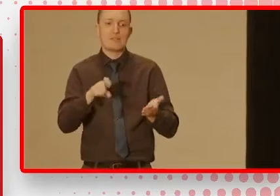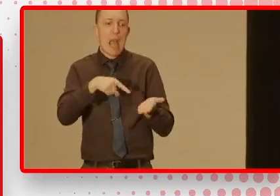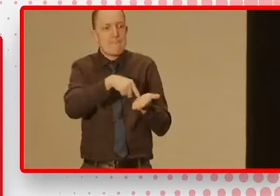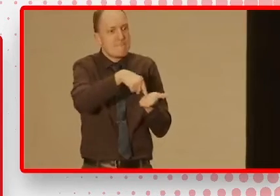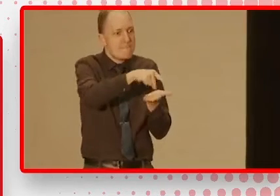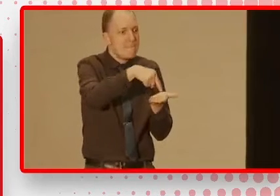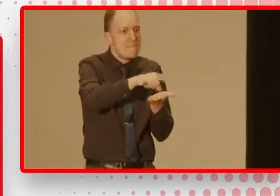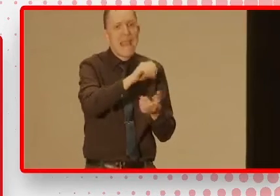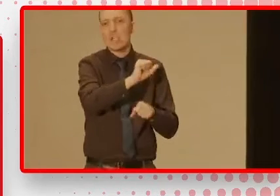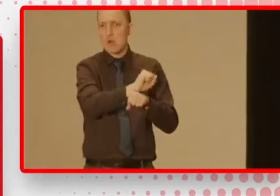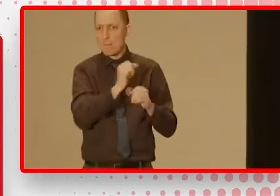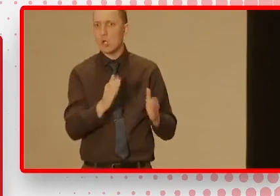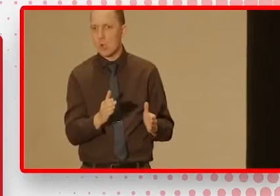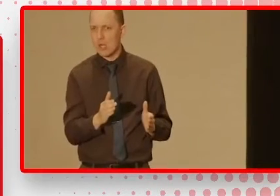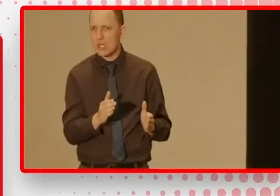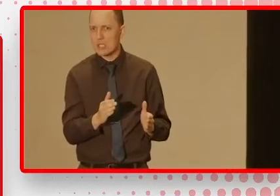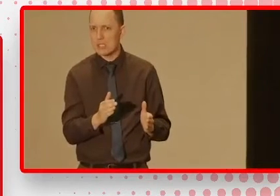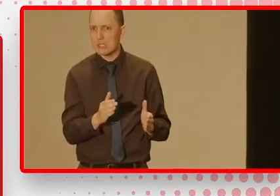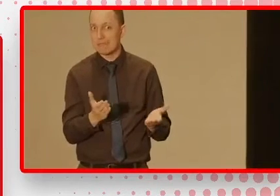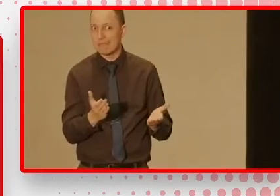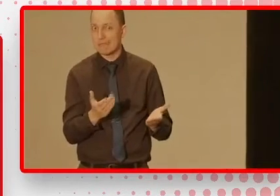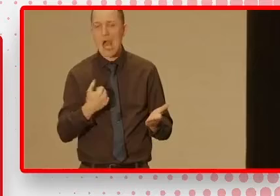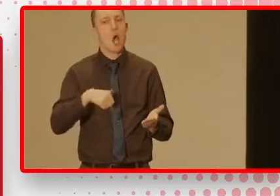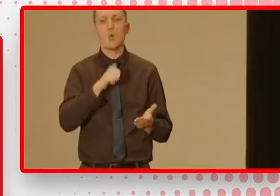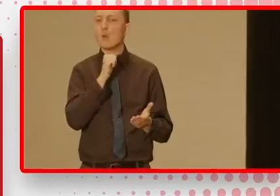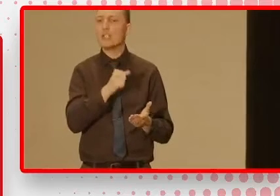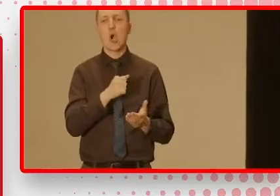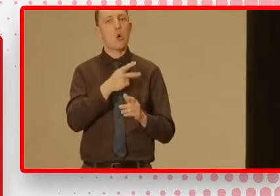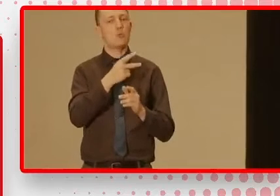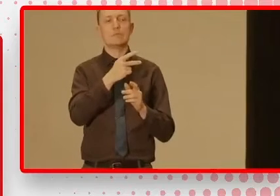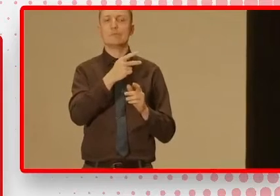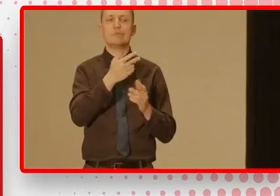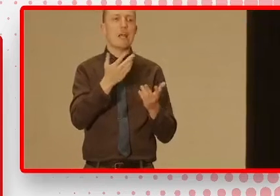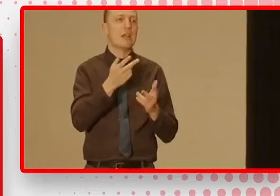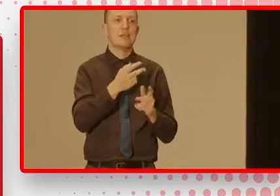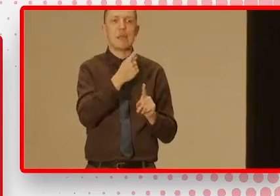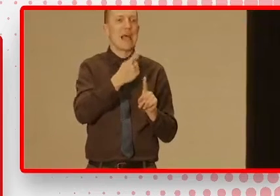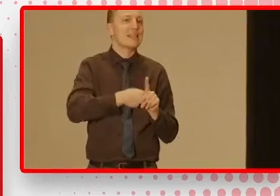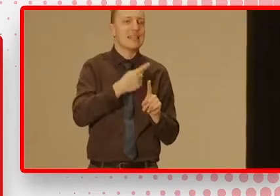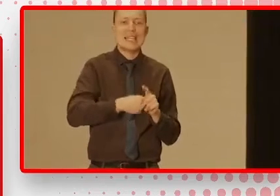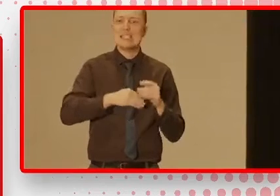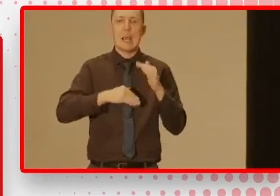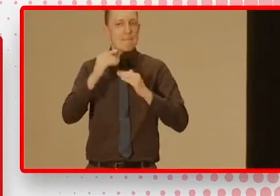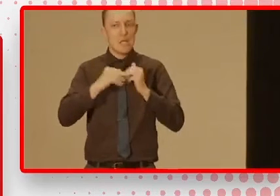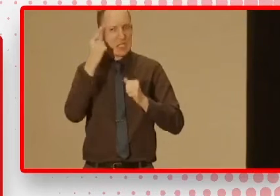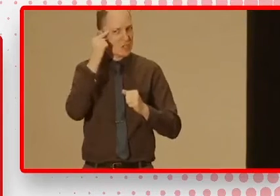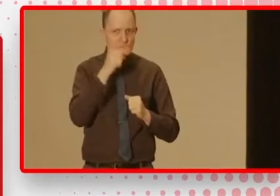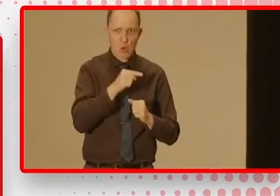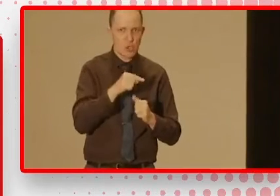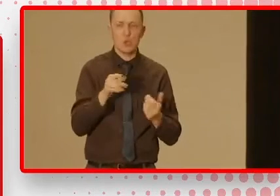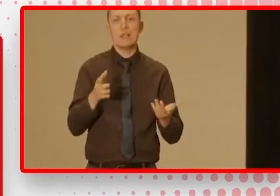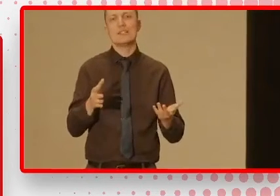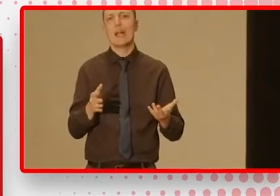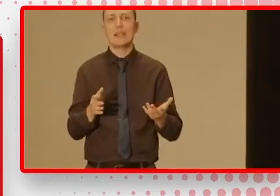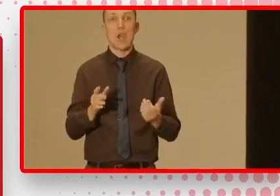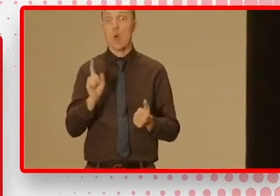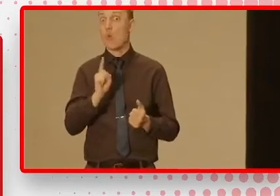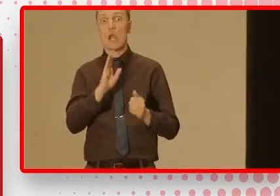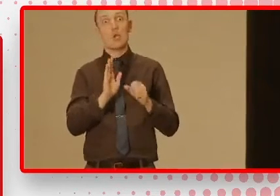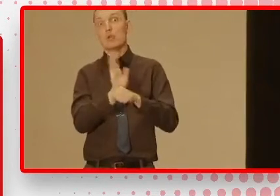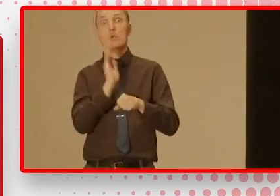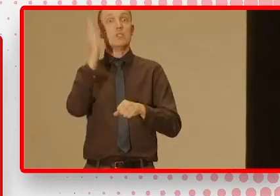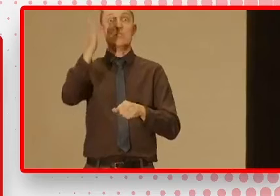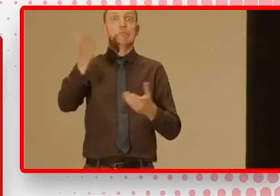don't purchase, lease buildings. We're not allowed to do anything like that. So it's where's your business going to be? I mean, there's a lot of things that have to be ironed